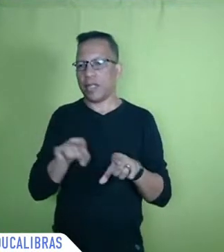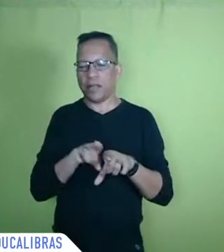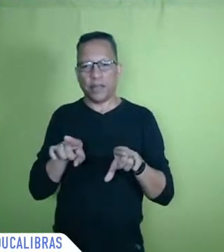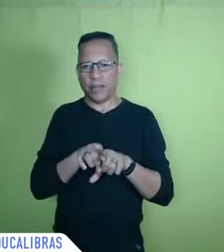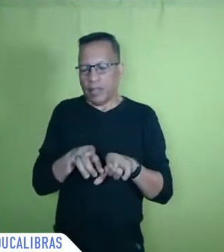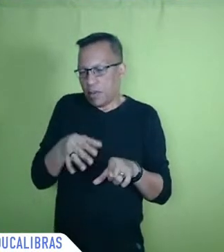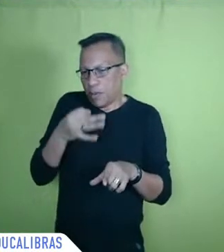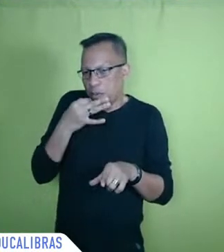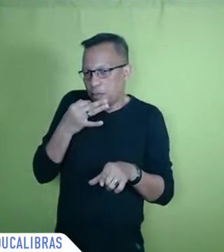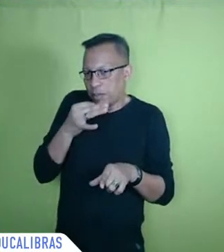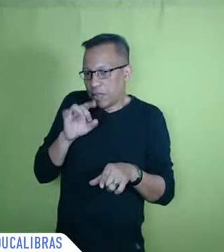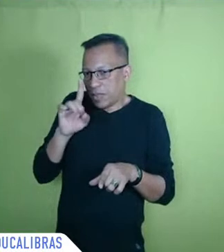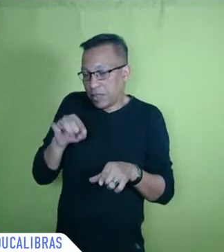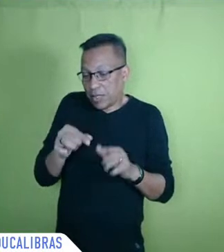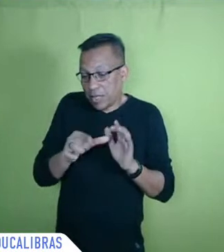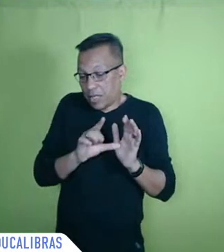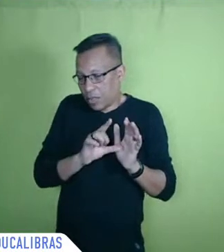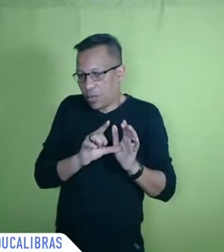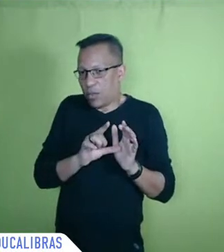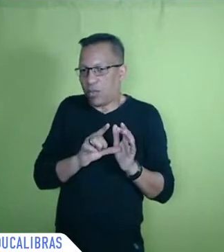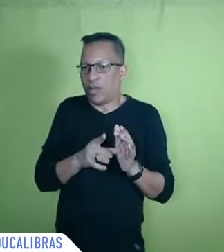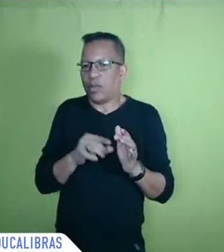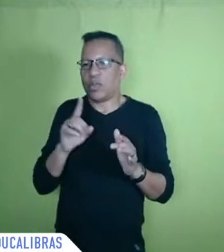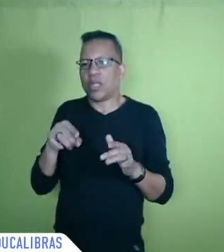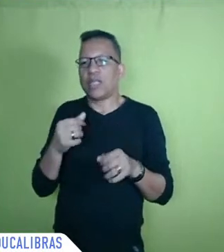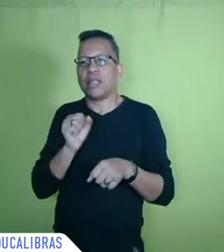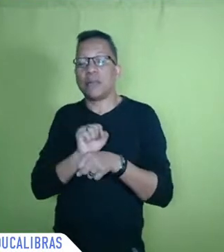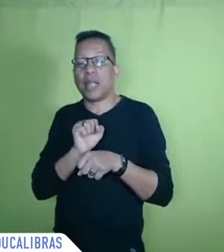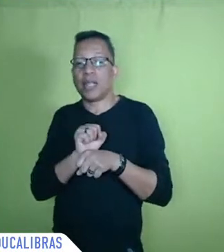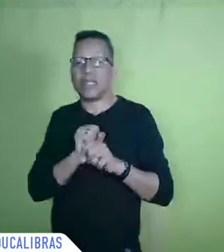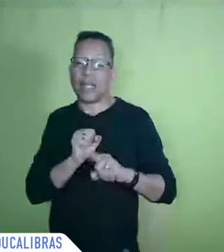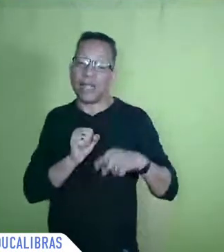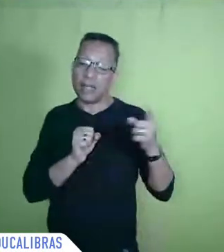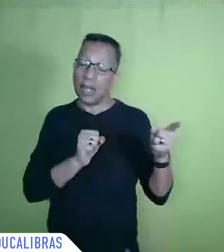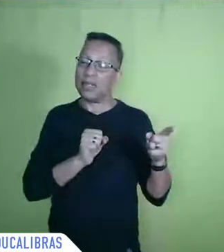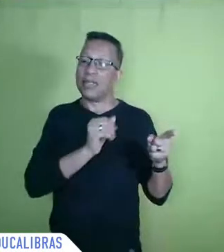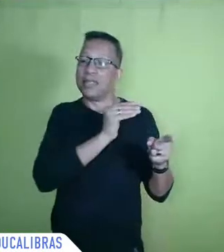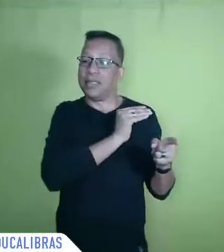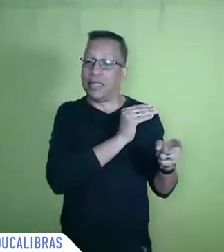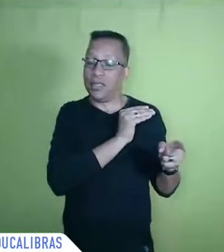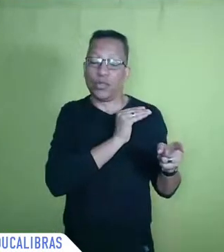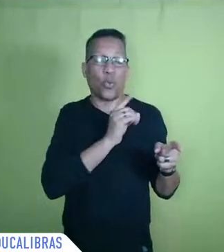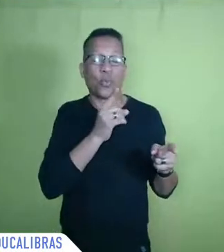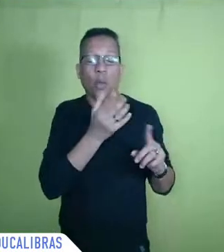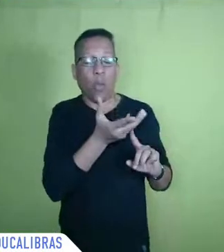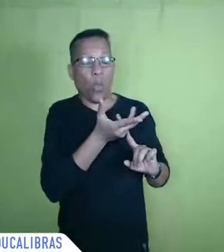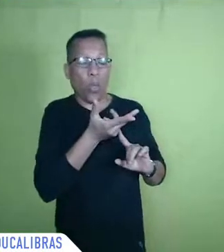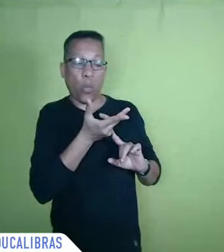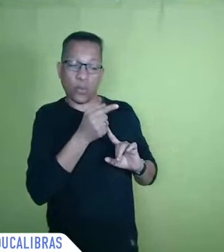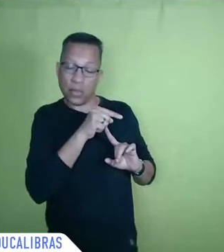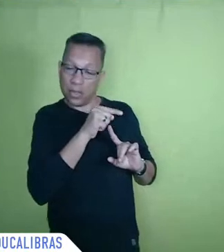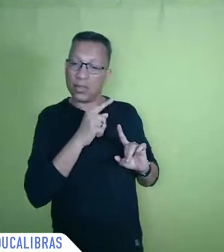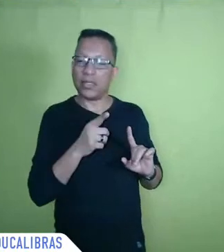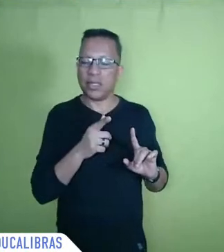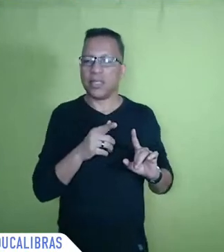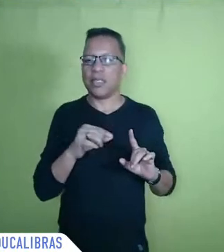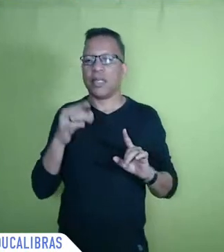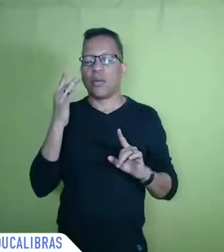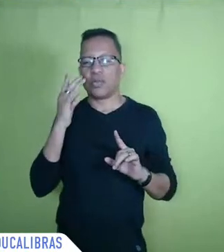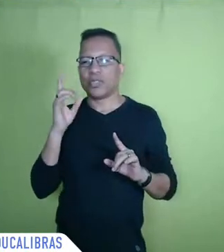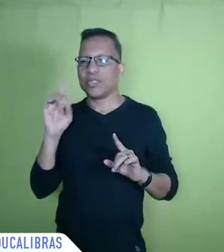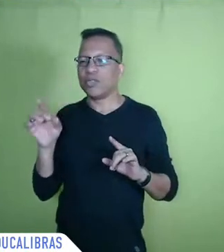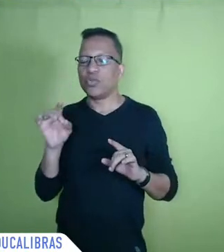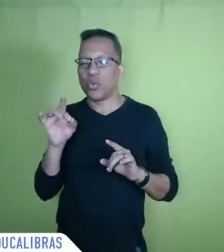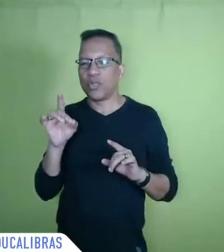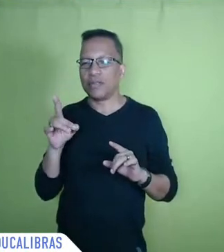of the company, and then the country, and direct these revenues to where we need it.